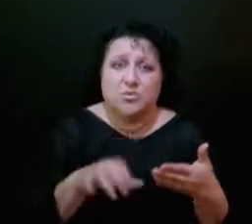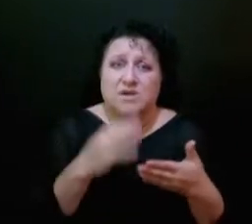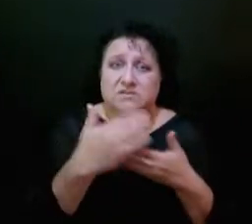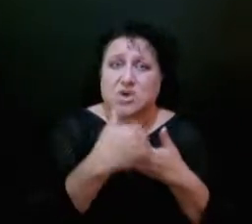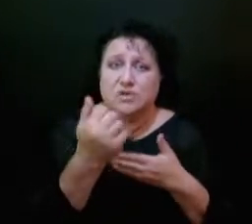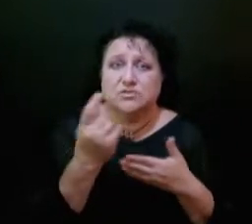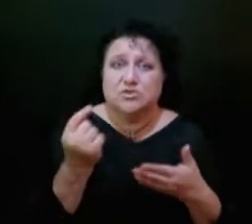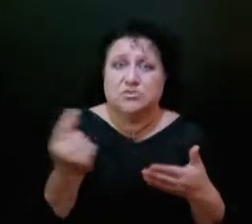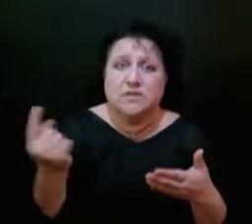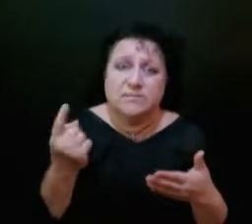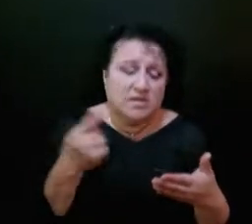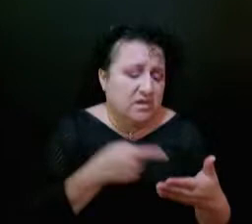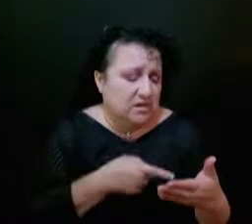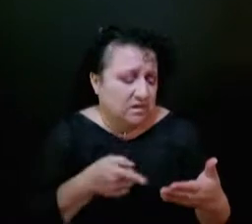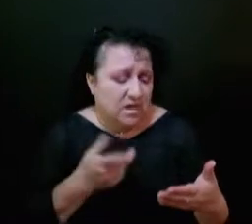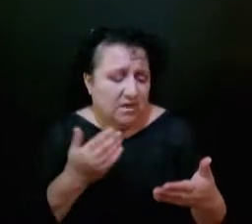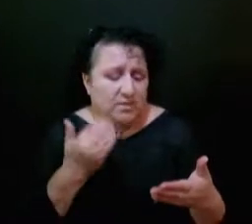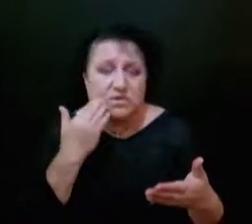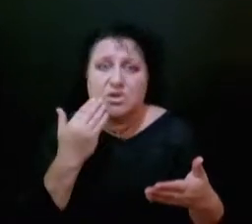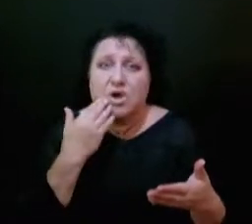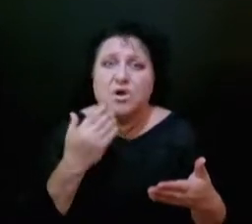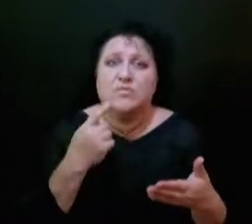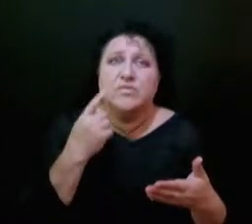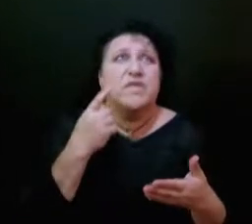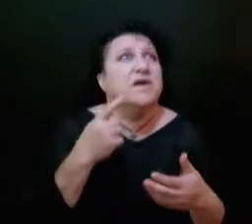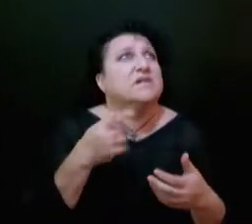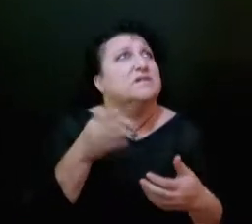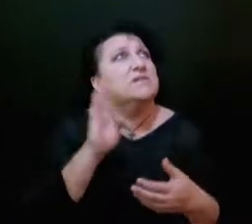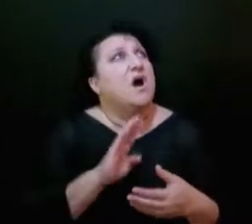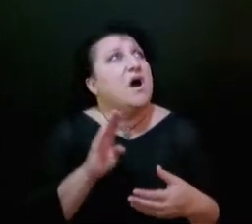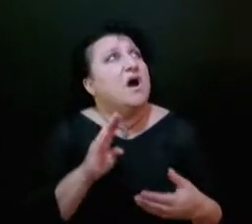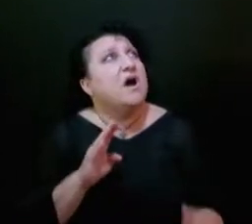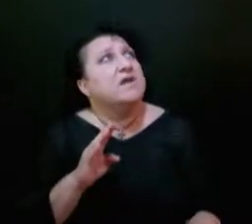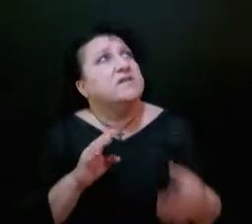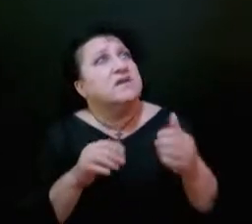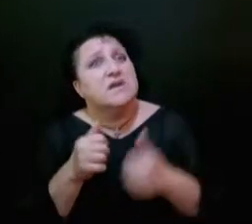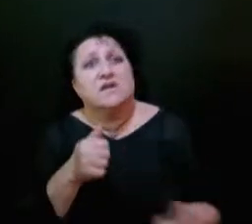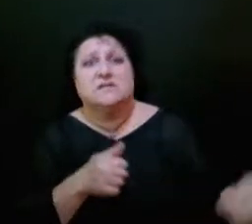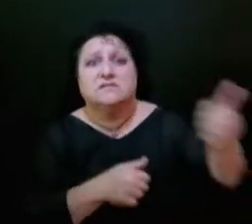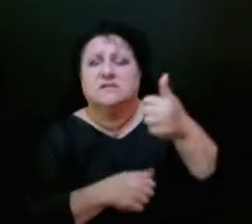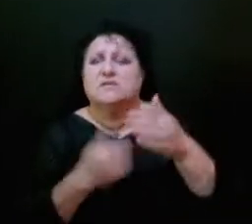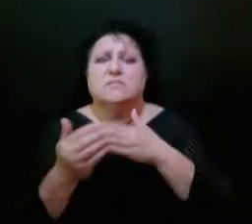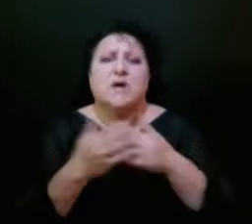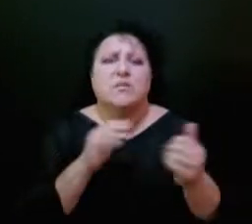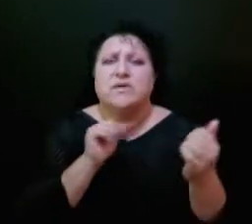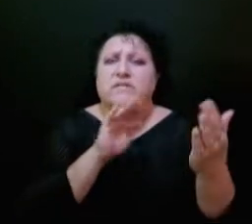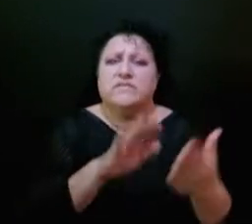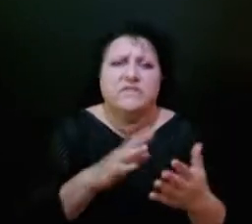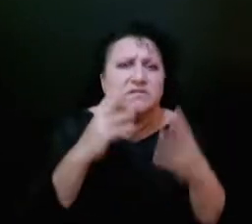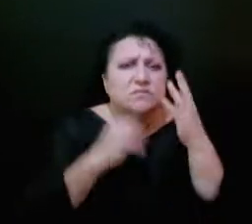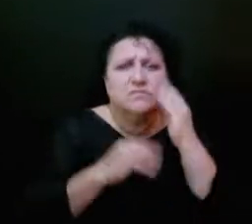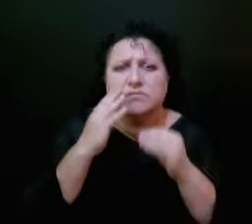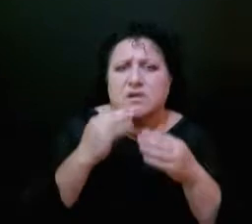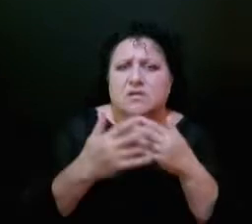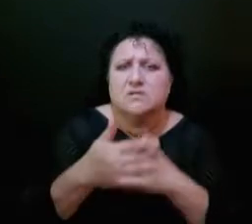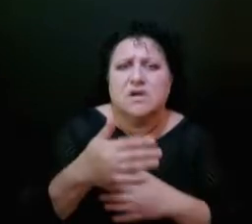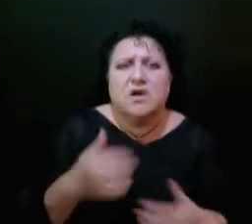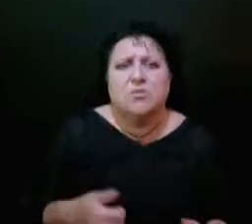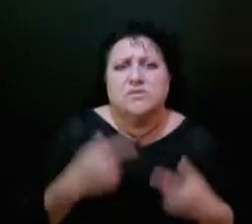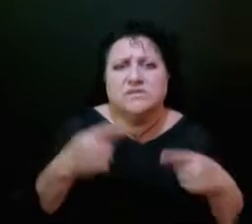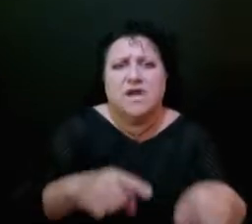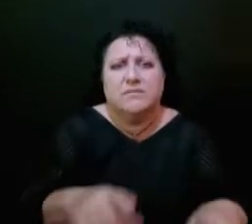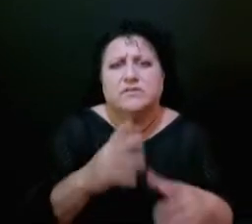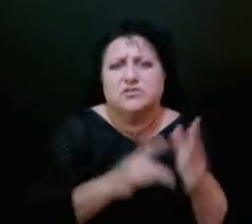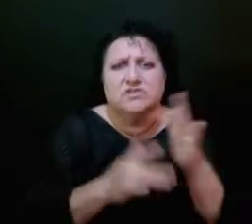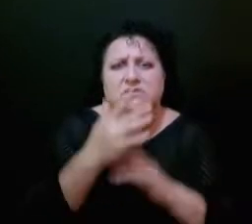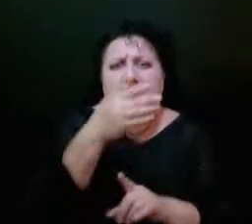something. And we know that there's no one greater than him. So no matter what we face, no matter what we go through, no matter what life looks like, Jesus is with us,